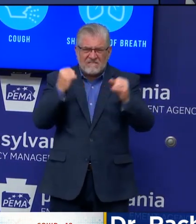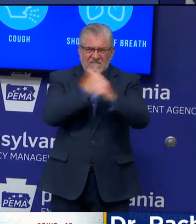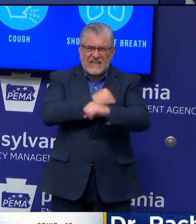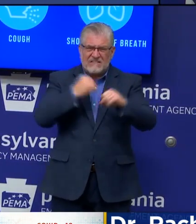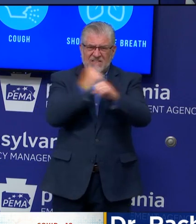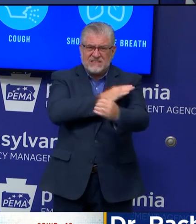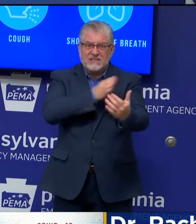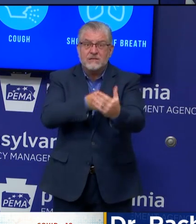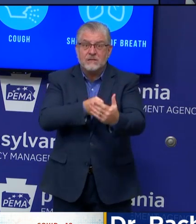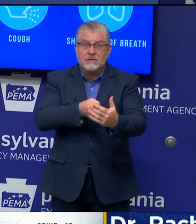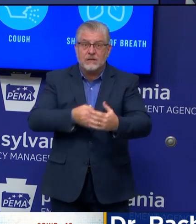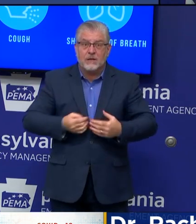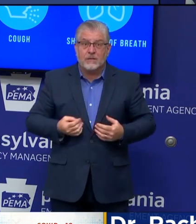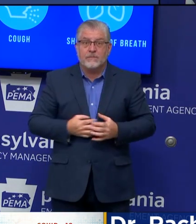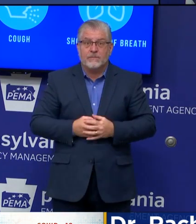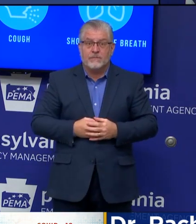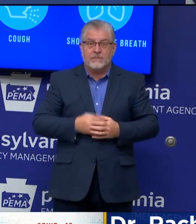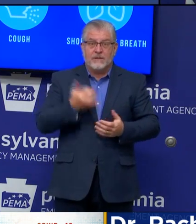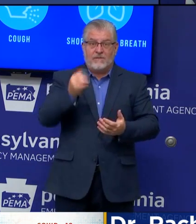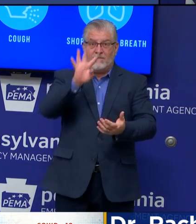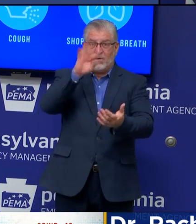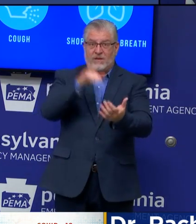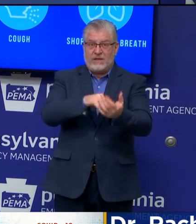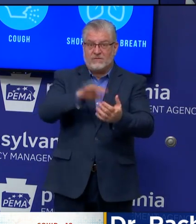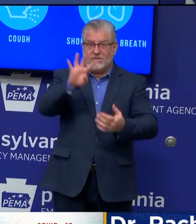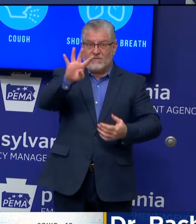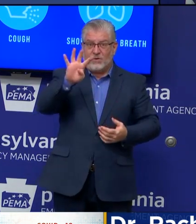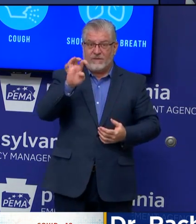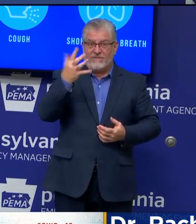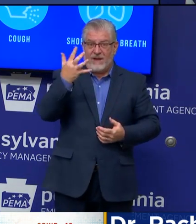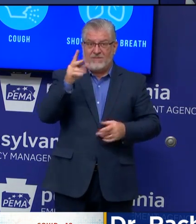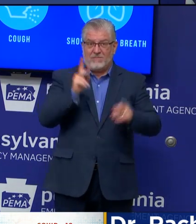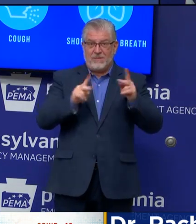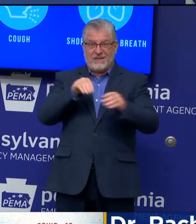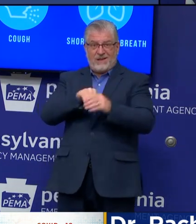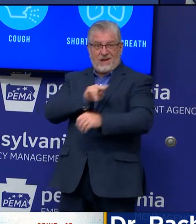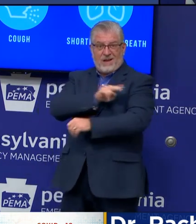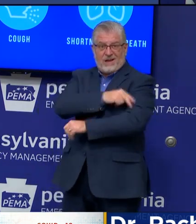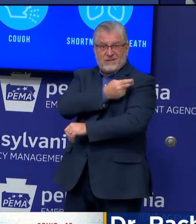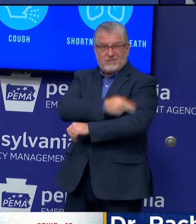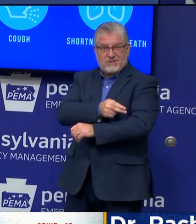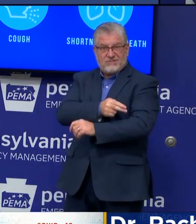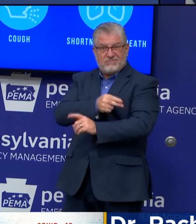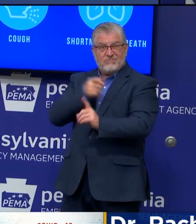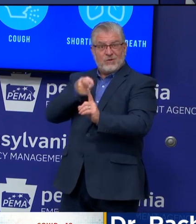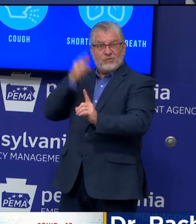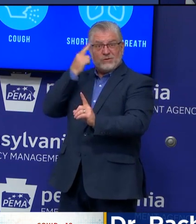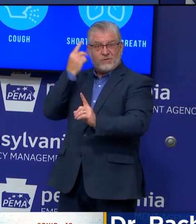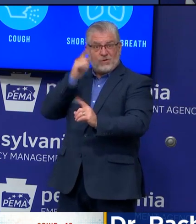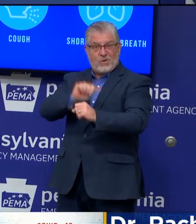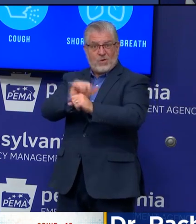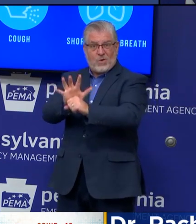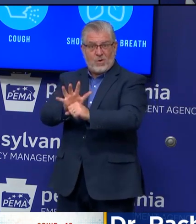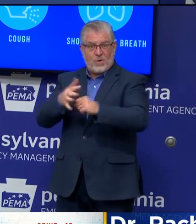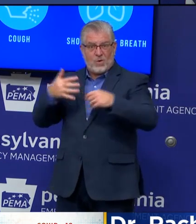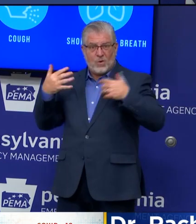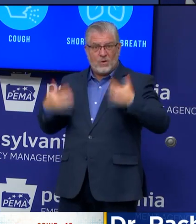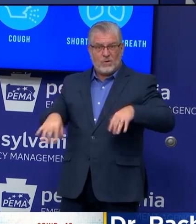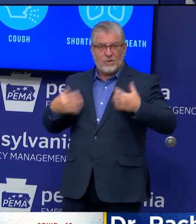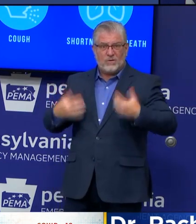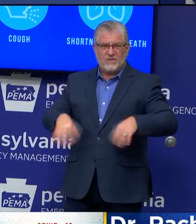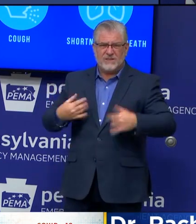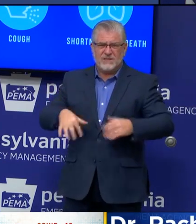4,405 people hospitalized due to COVID-19 as of 8 a.m. this morning. This has clearly surpassed our